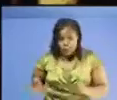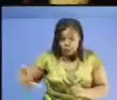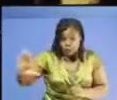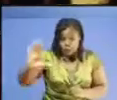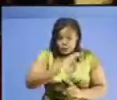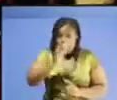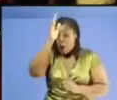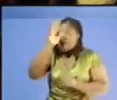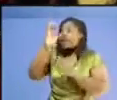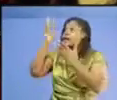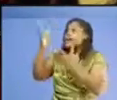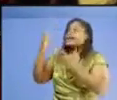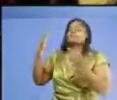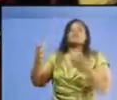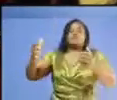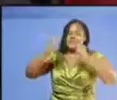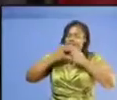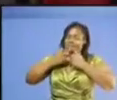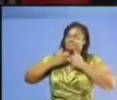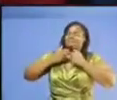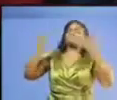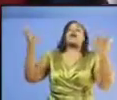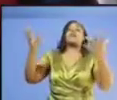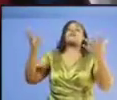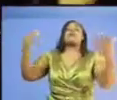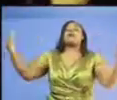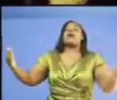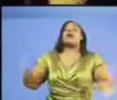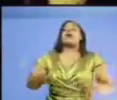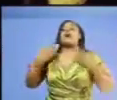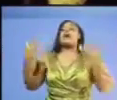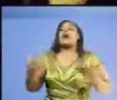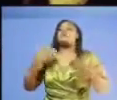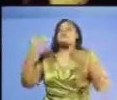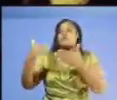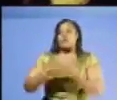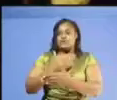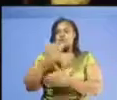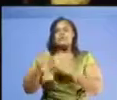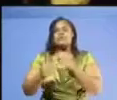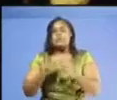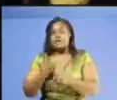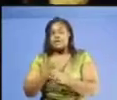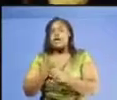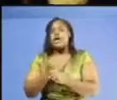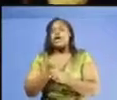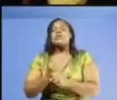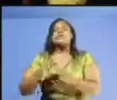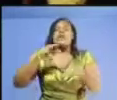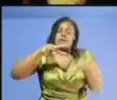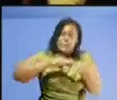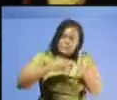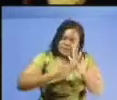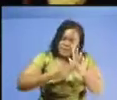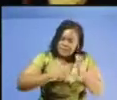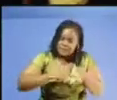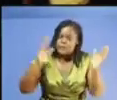still shout Happy New Year when yours is a purposeful